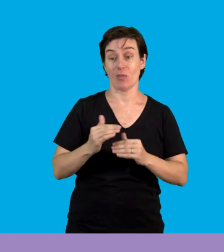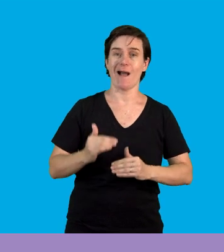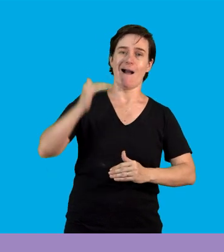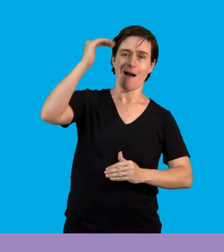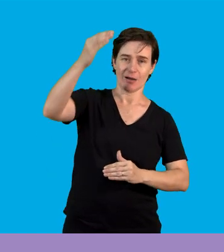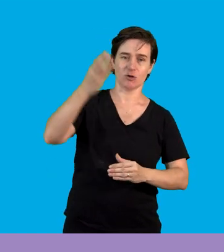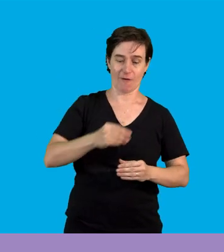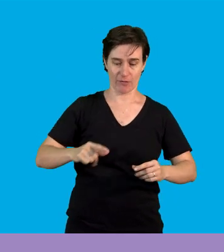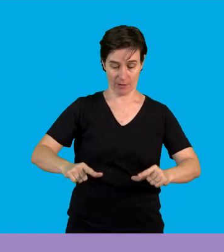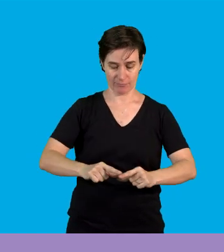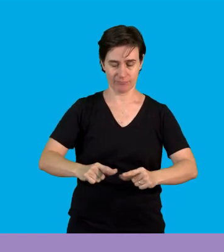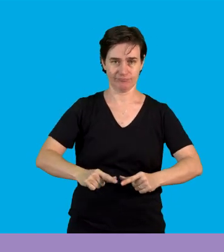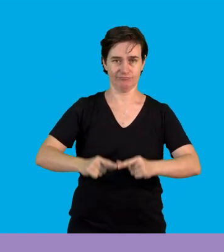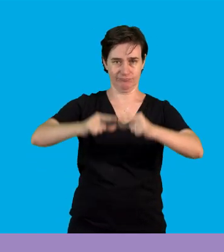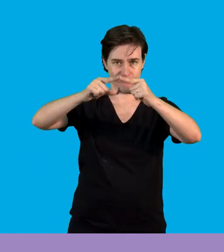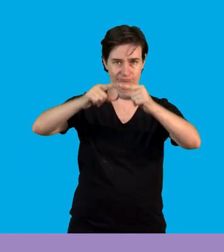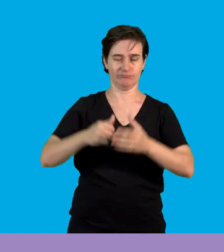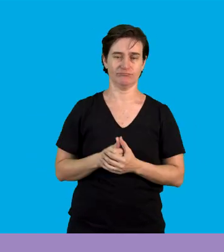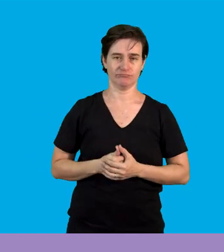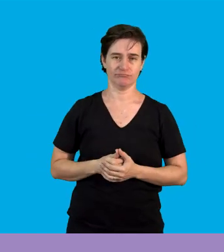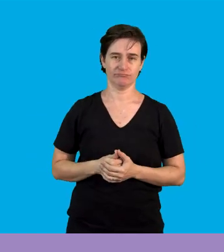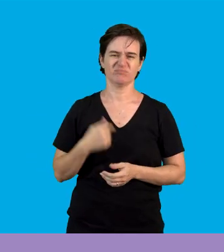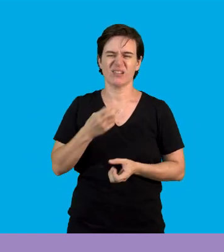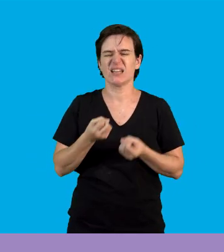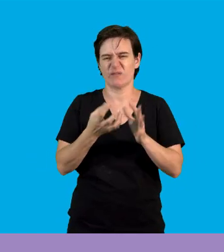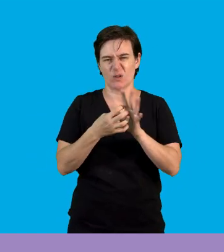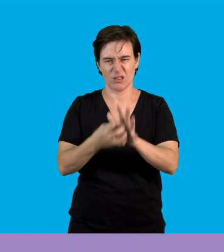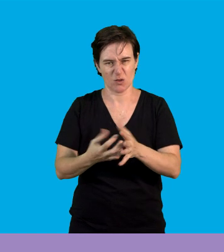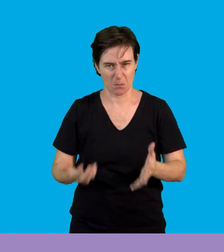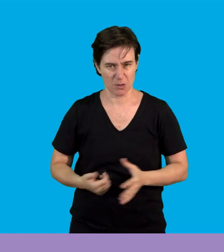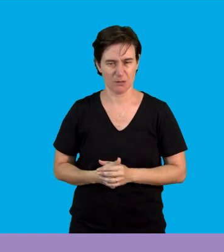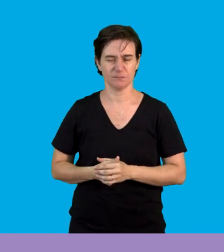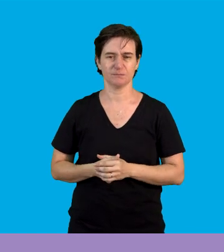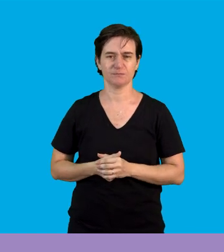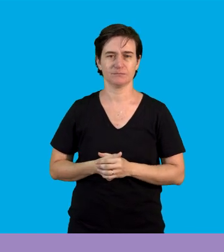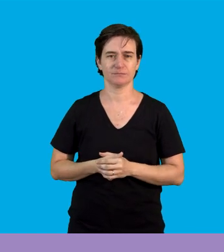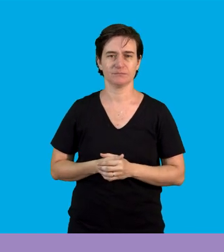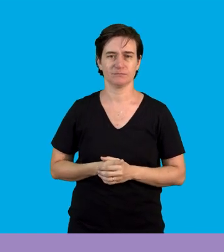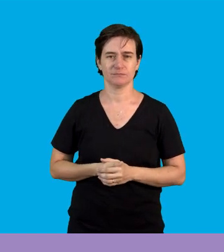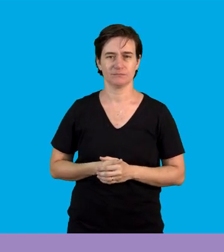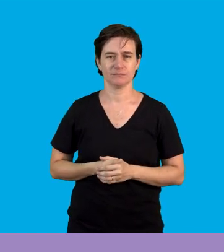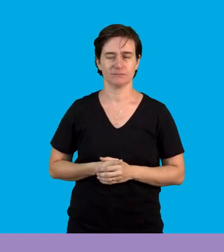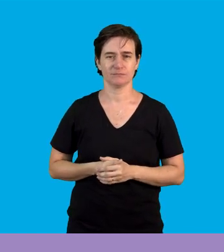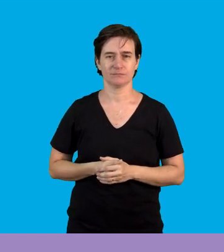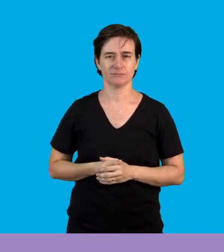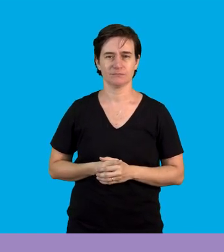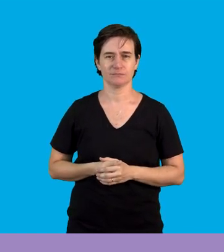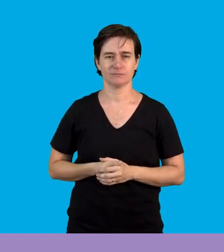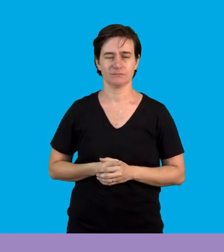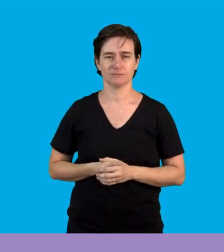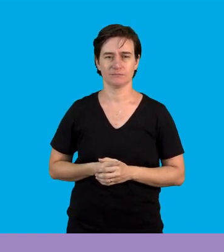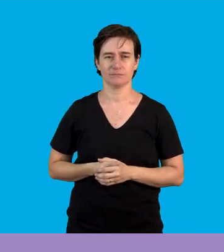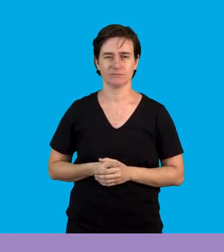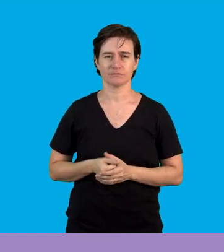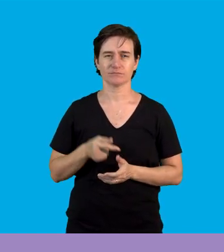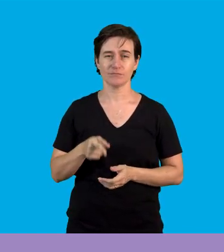with the height of the prism. Let's look at examples and see how we can do this practically. So we are